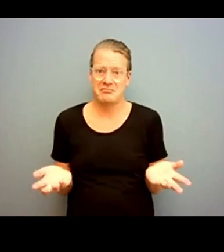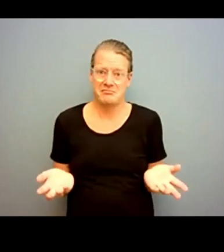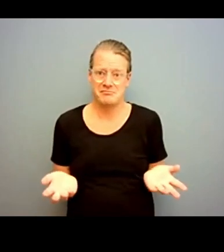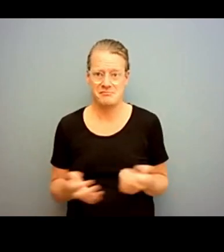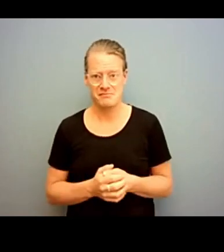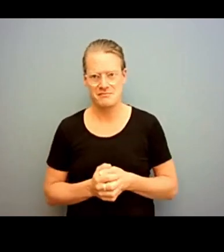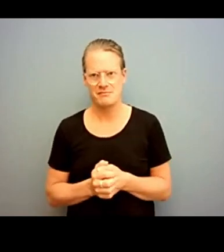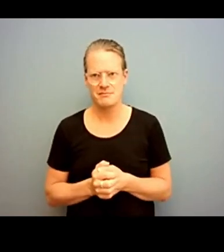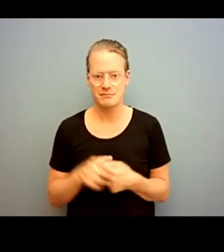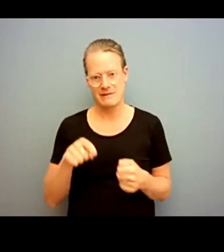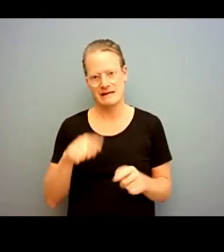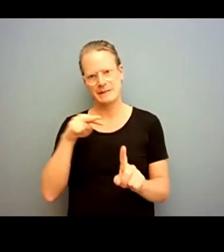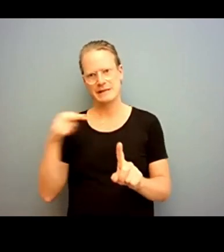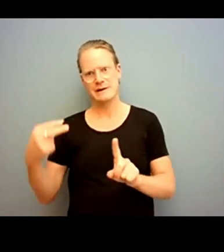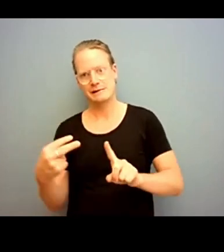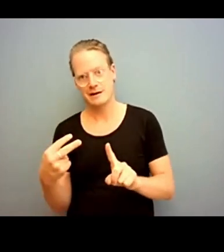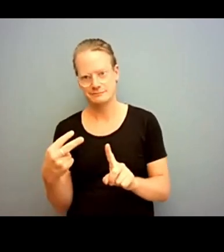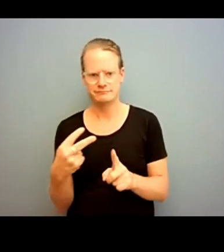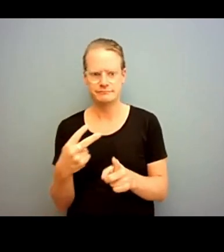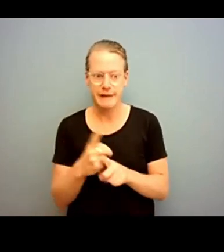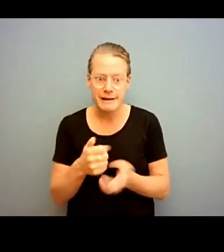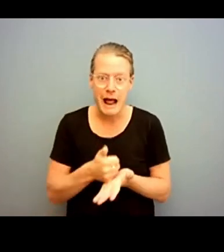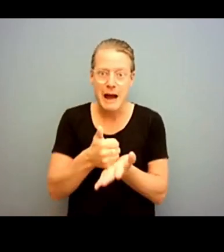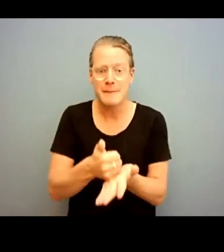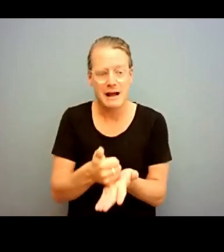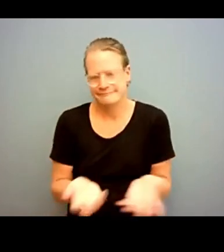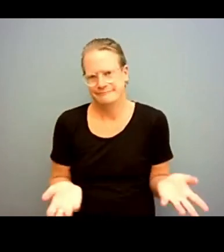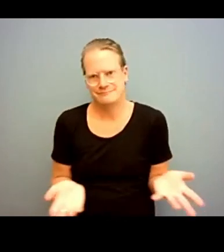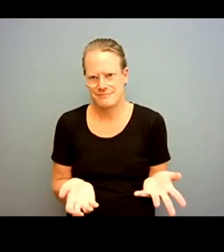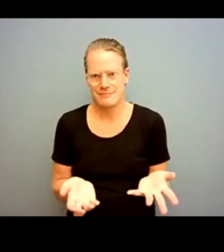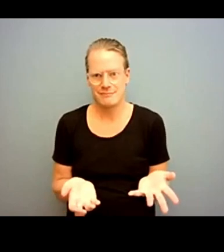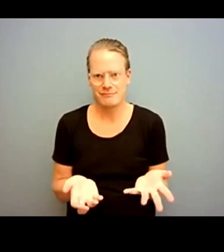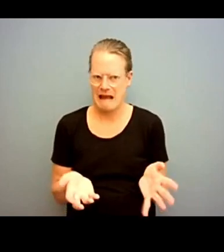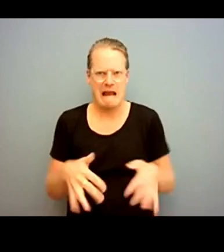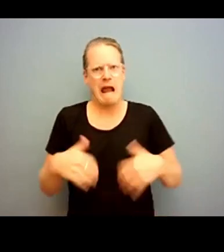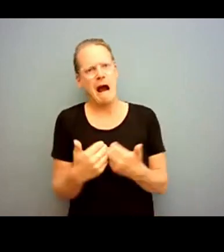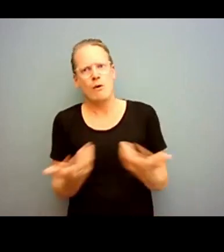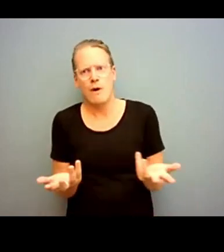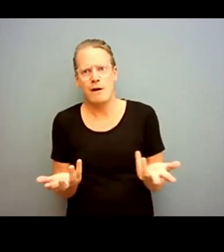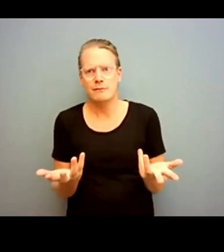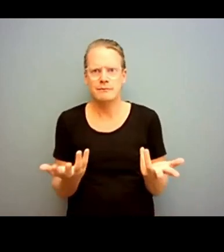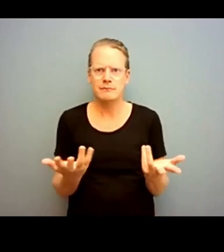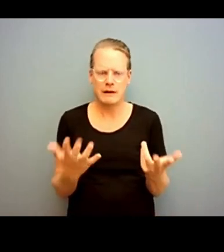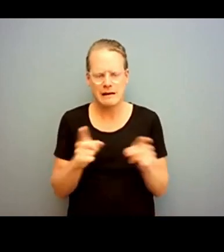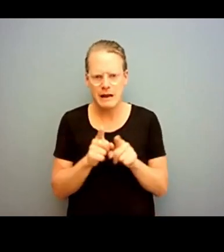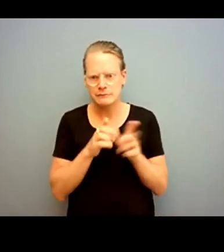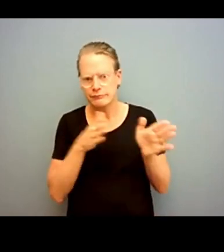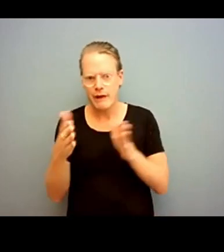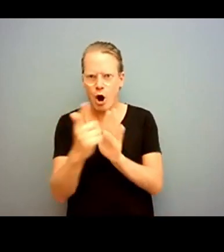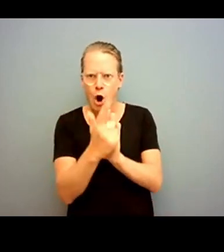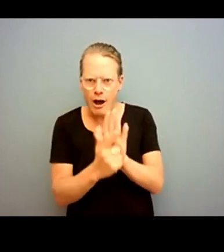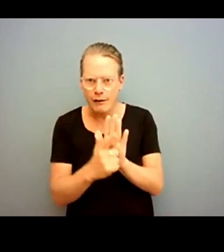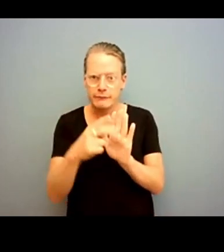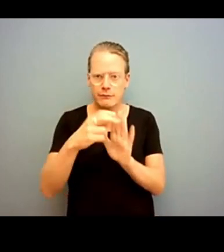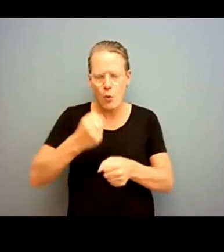law very much on a ground-centric approach within race, within